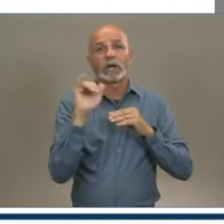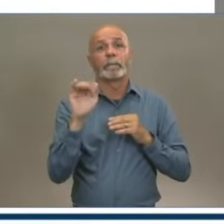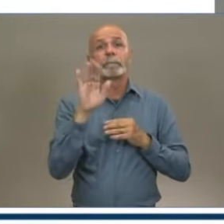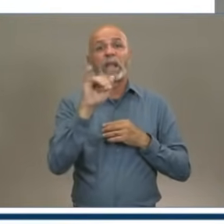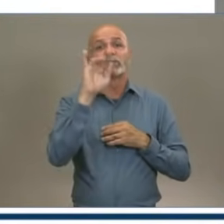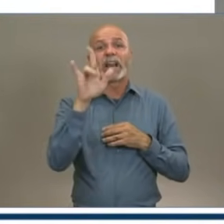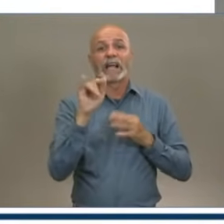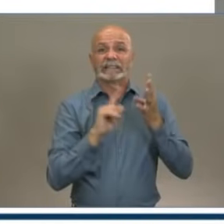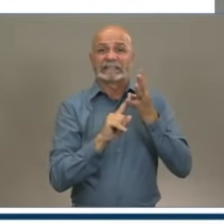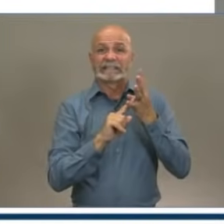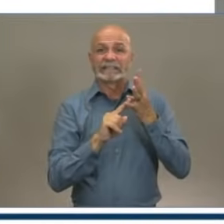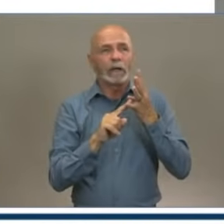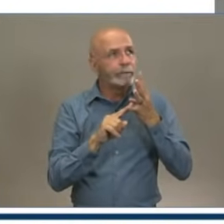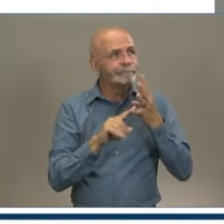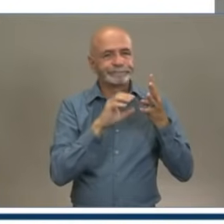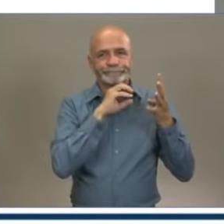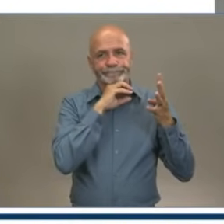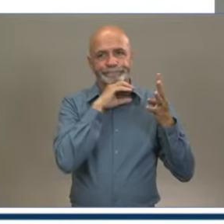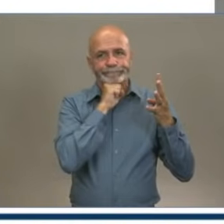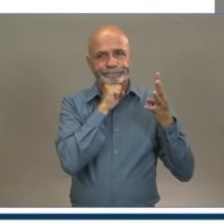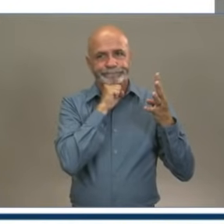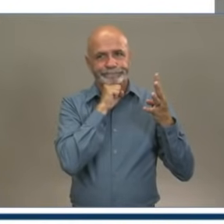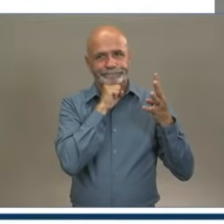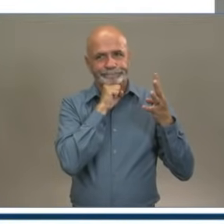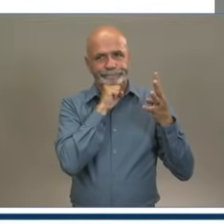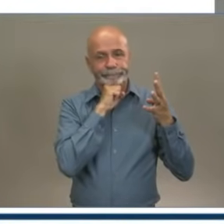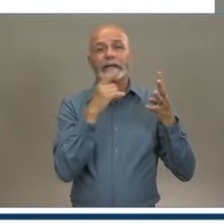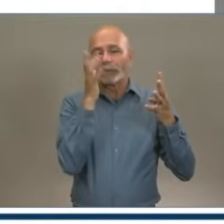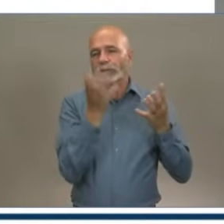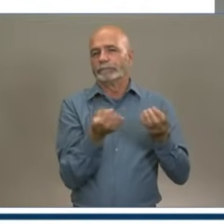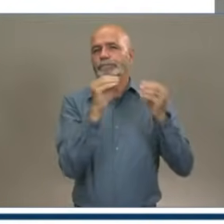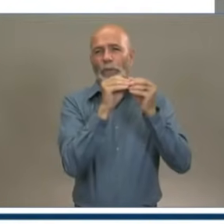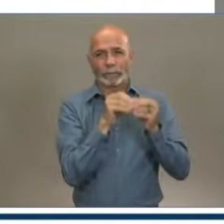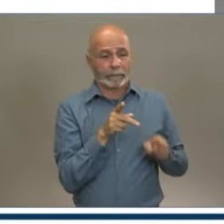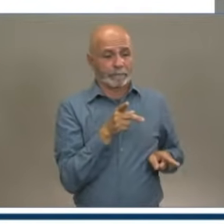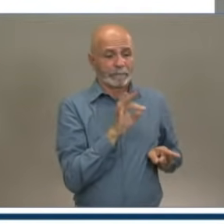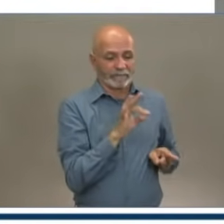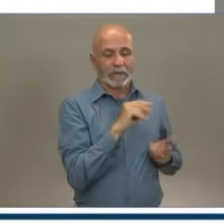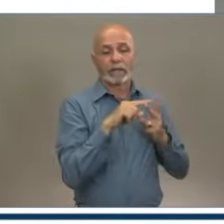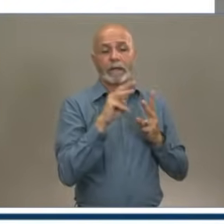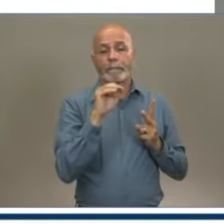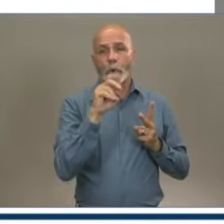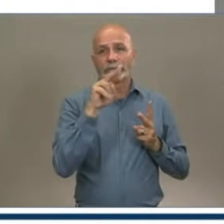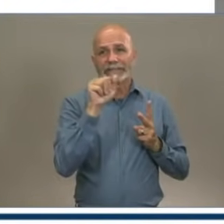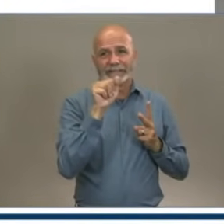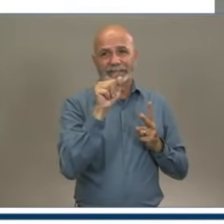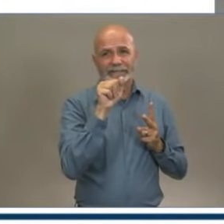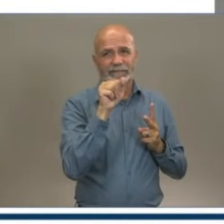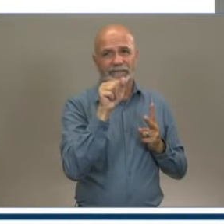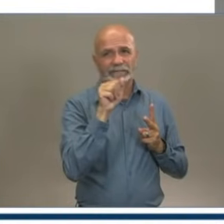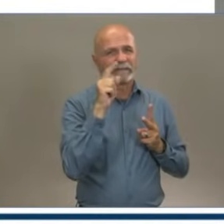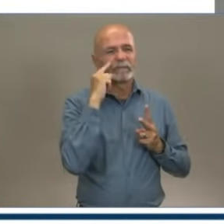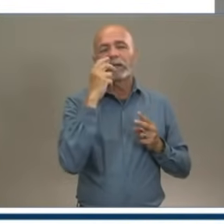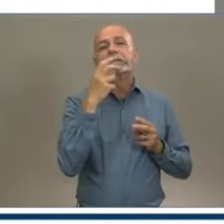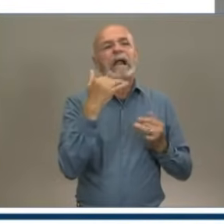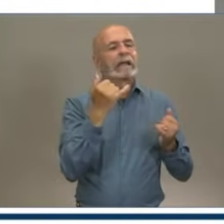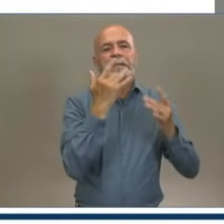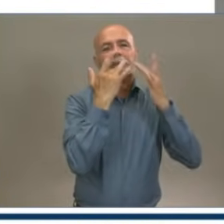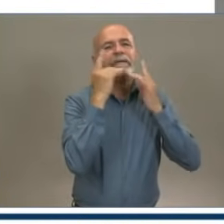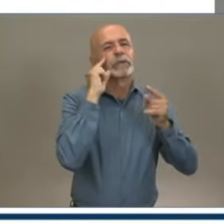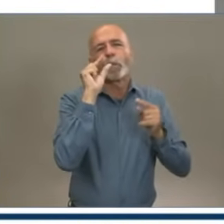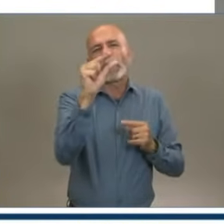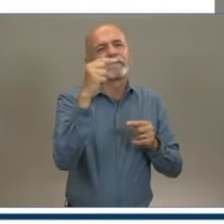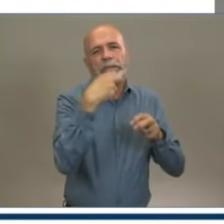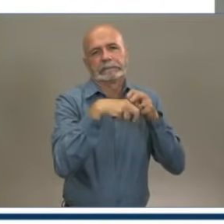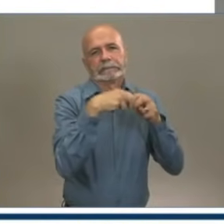backup with our robust supply of both Pfizer and Moderna. So it's a short-term issue for this week and next week around less Pfizer than we'd hoped